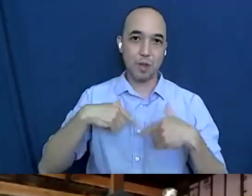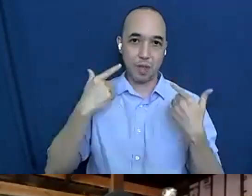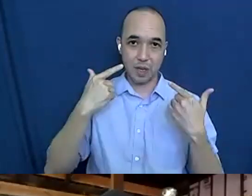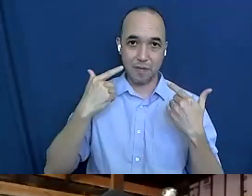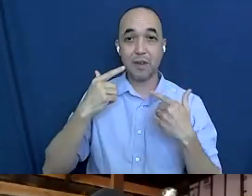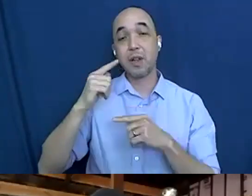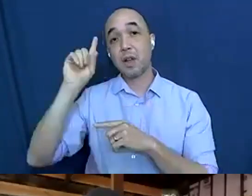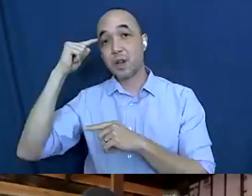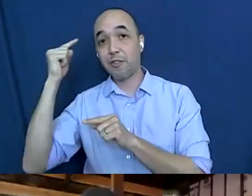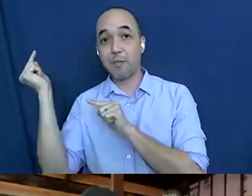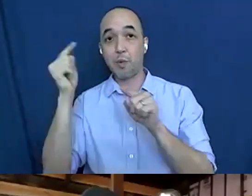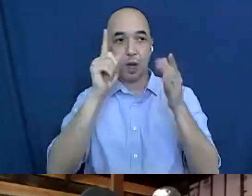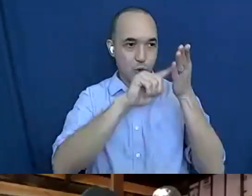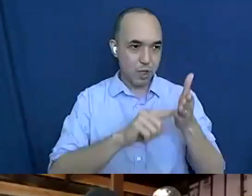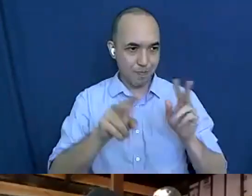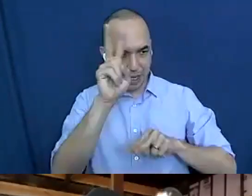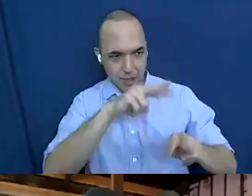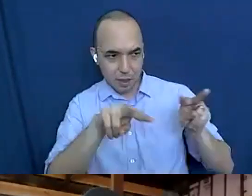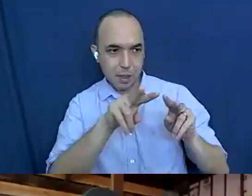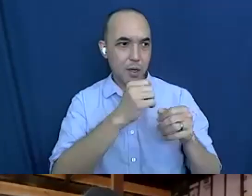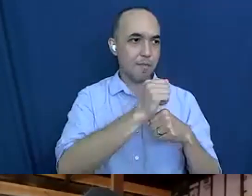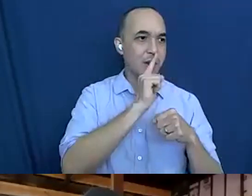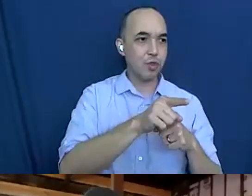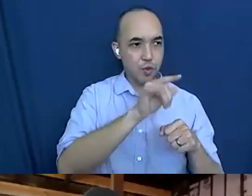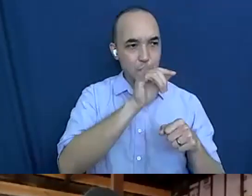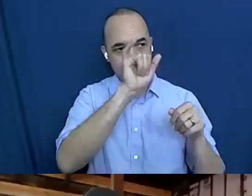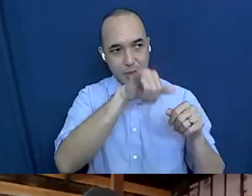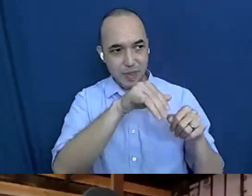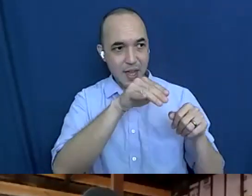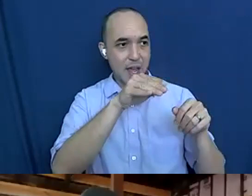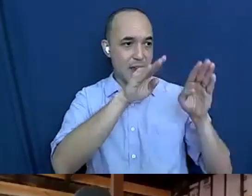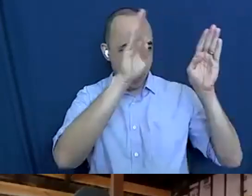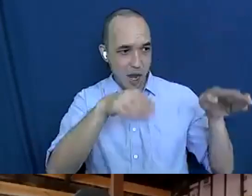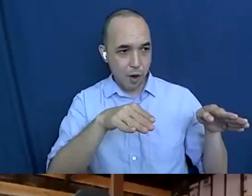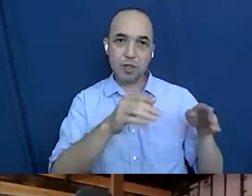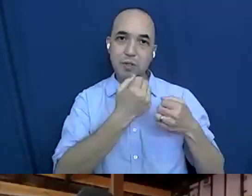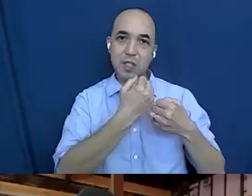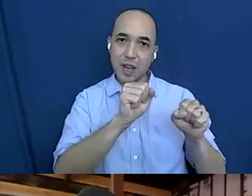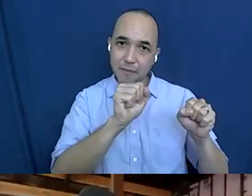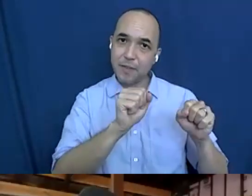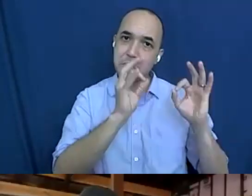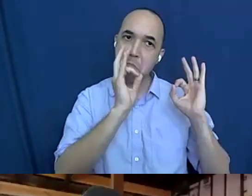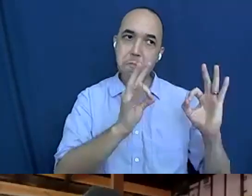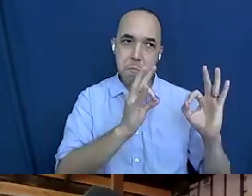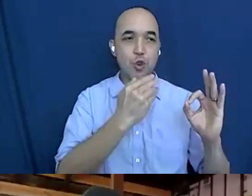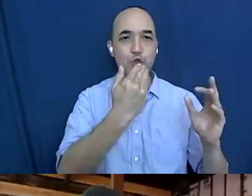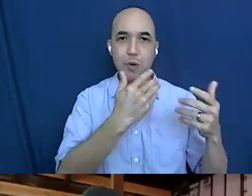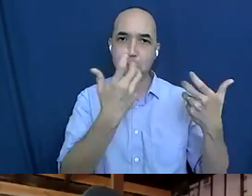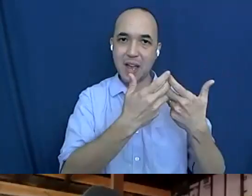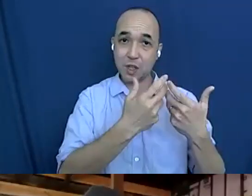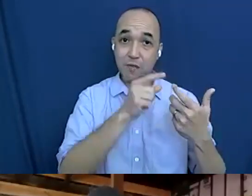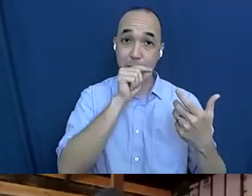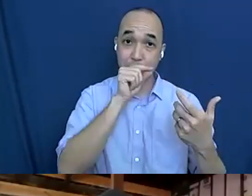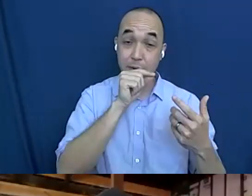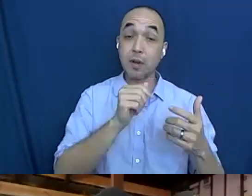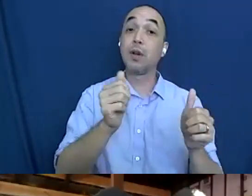it meets all of the qualifications to house that bird safely and humanely. So once they pass that, your sponsor takes you